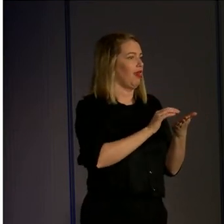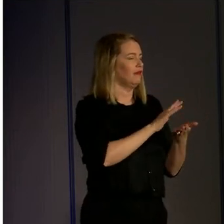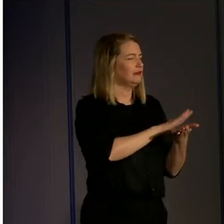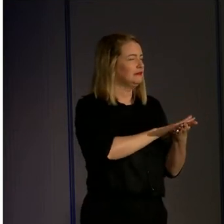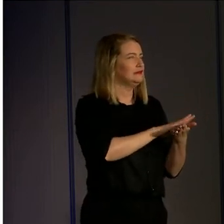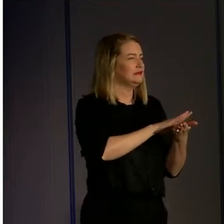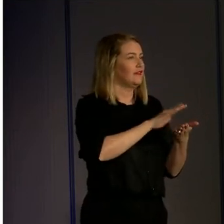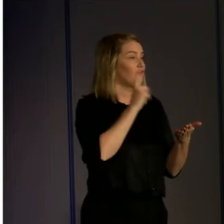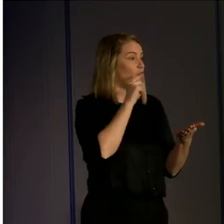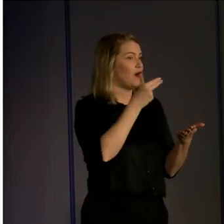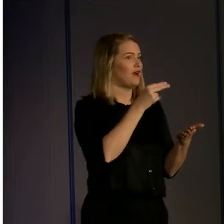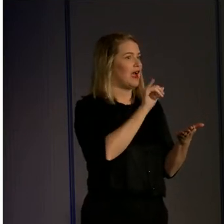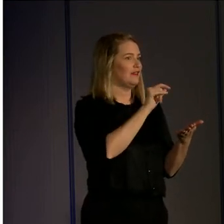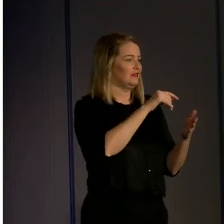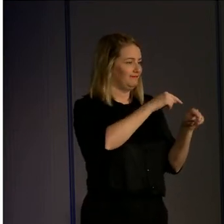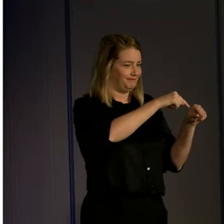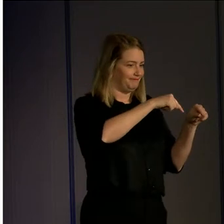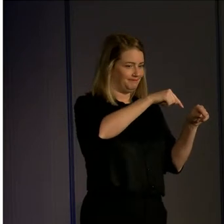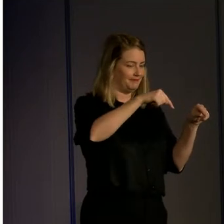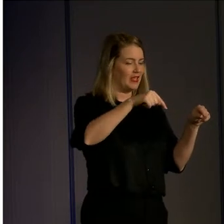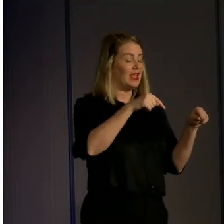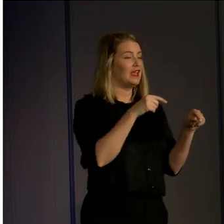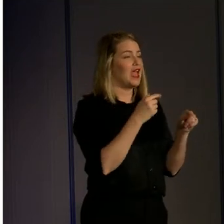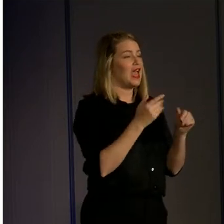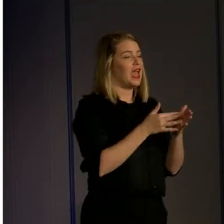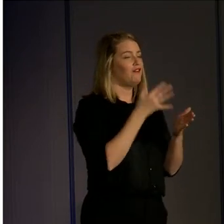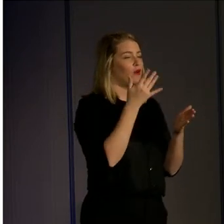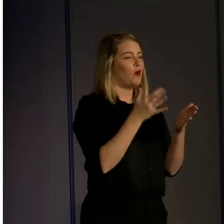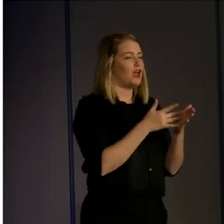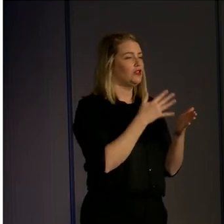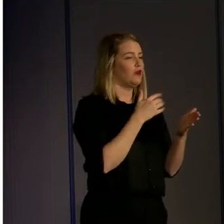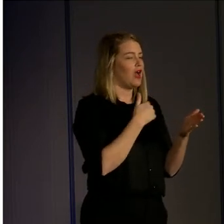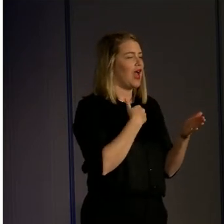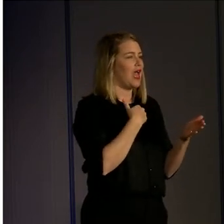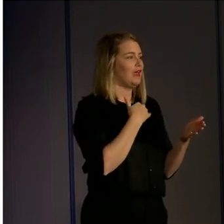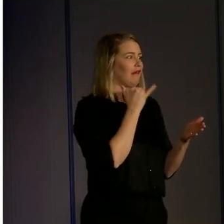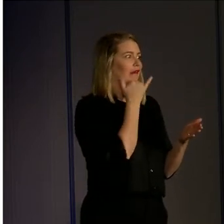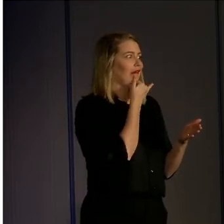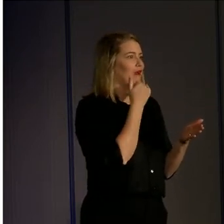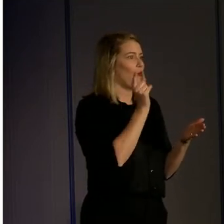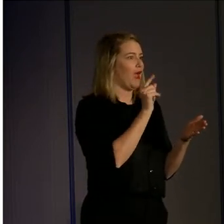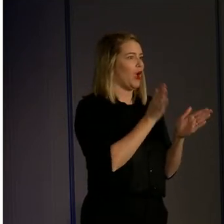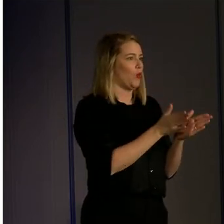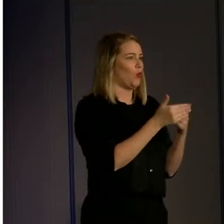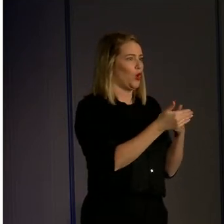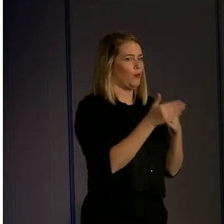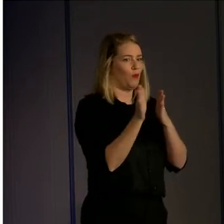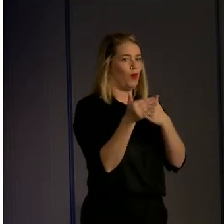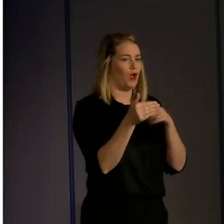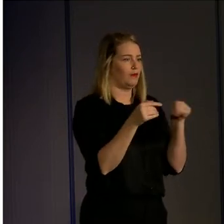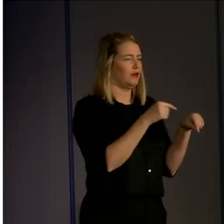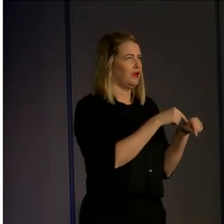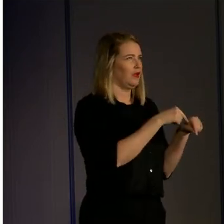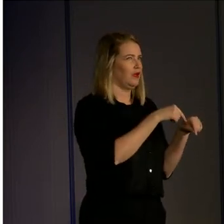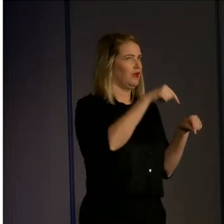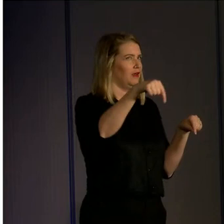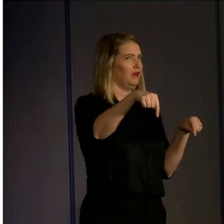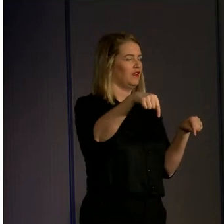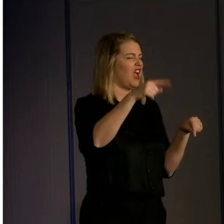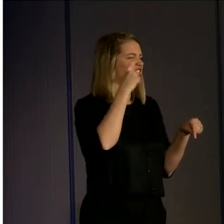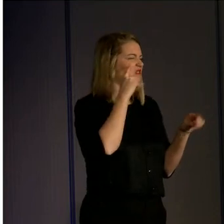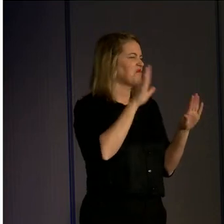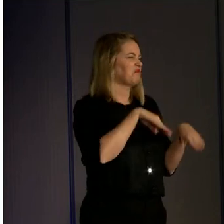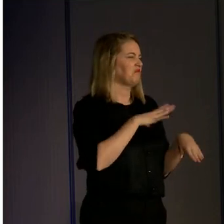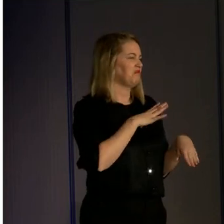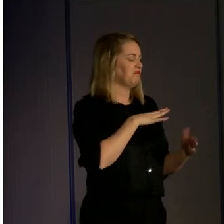of the Hyatt, and every once in a while I would misjudge where the rooms were located. So for me,